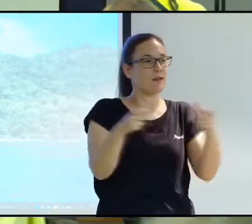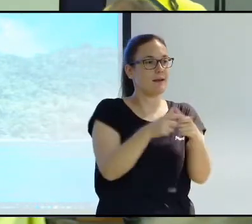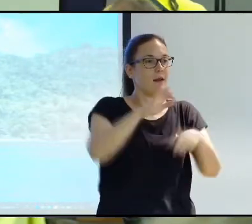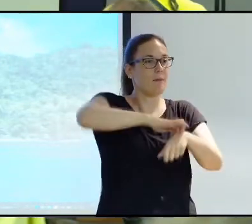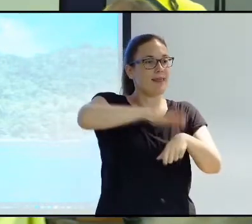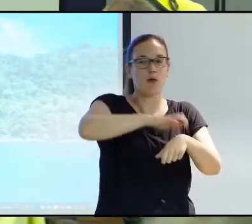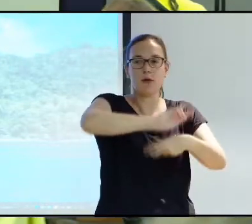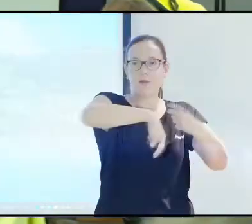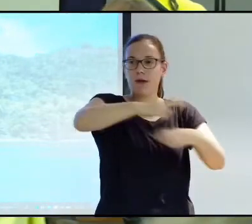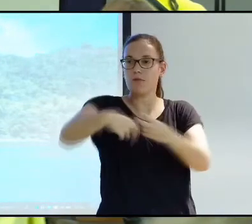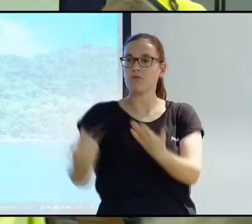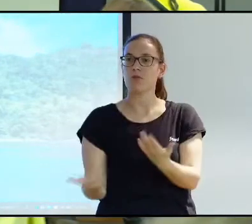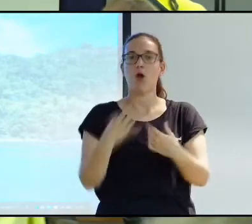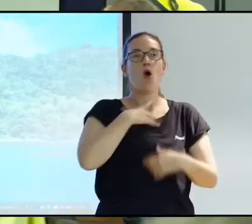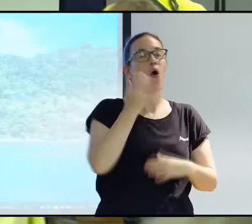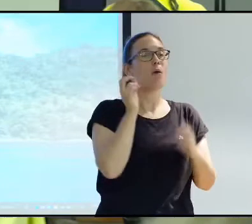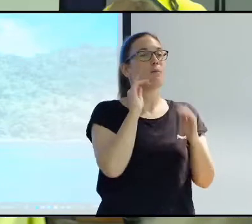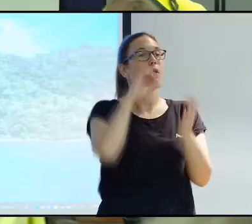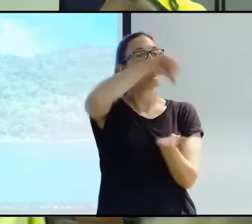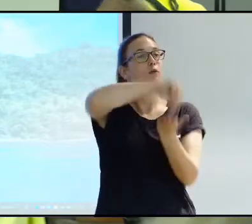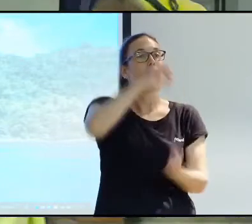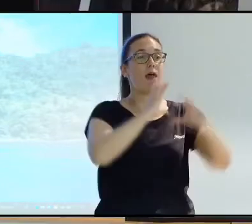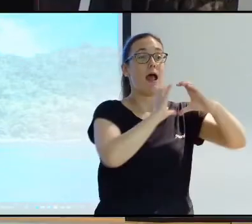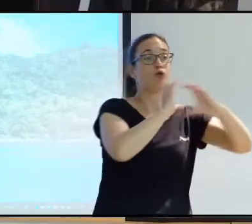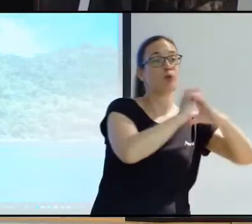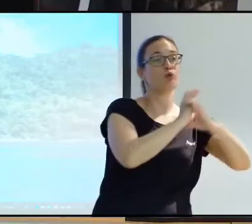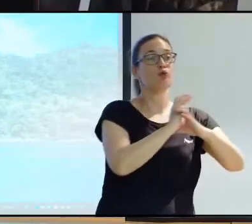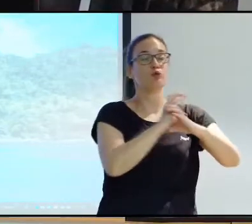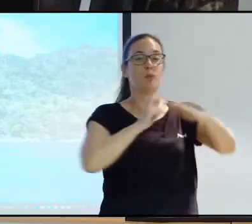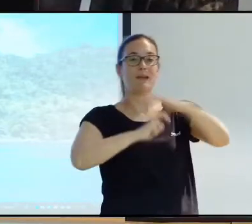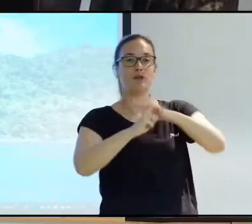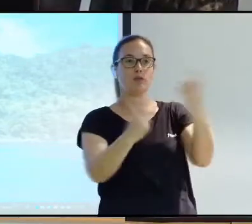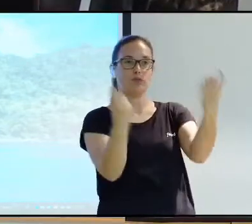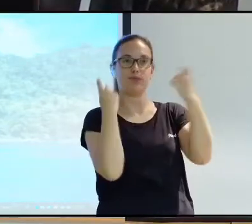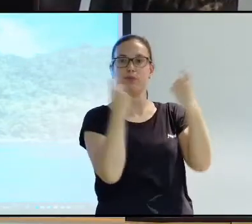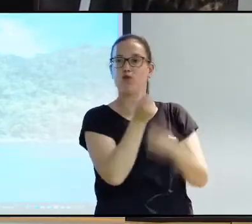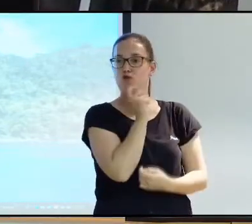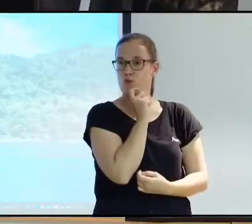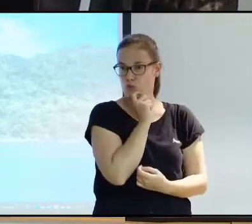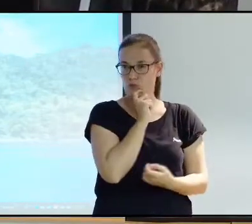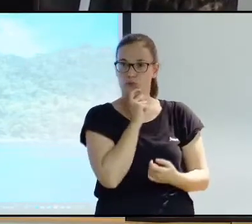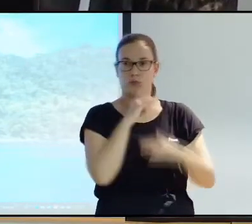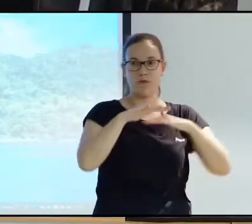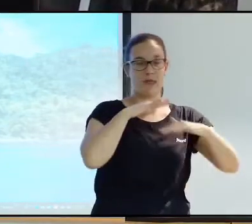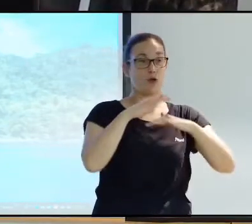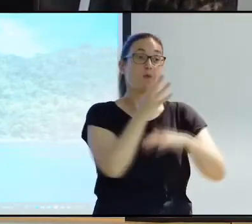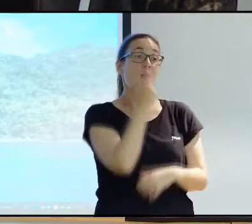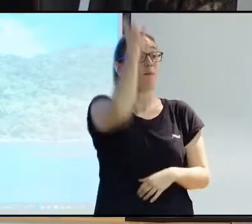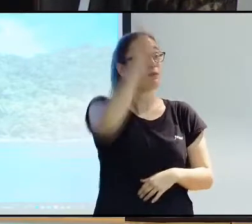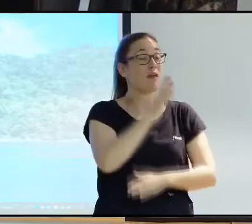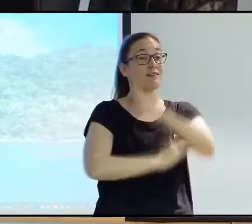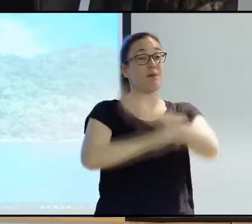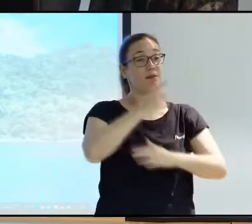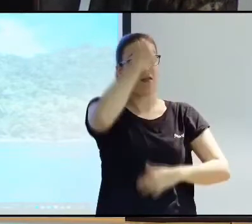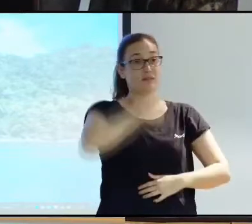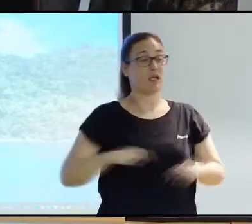my identity card, and the like, and to help me go on the subway and on the bus, because some people